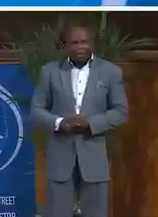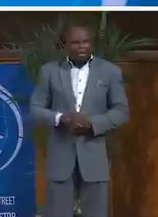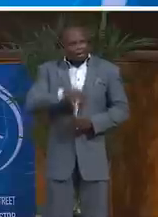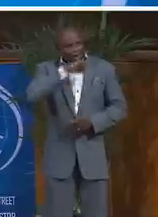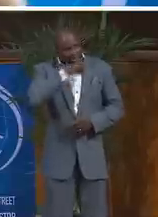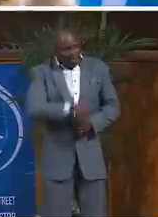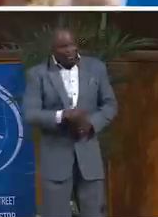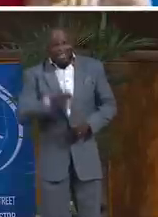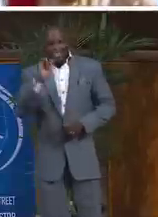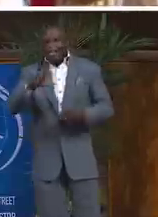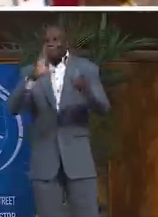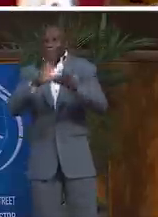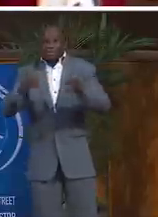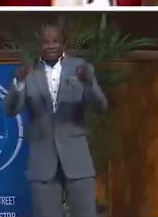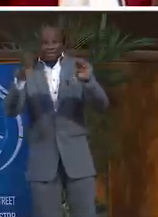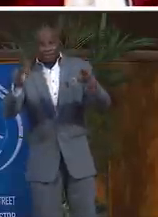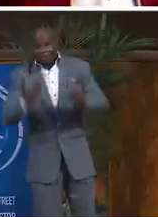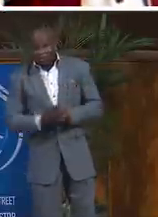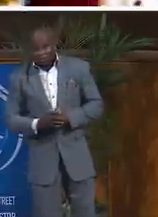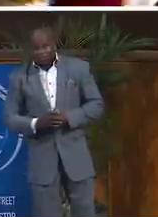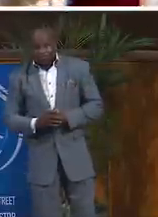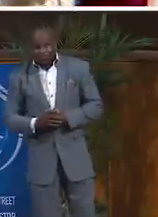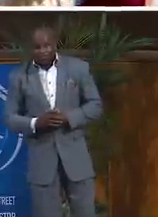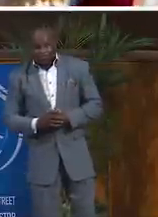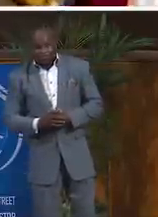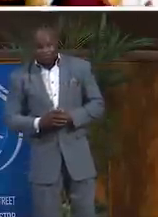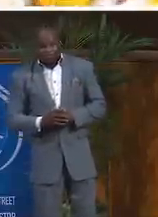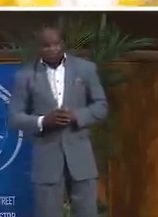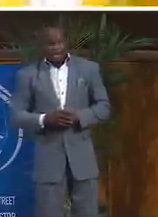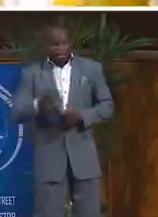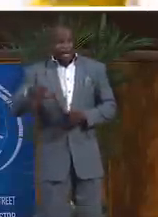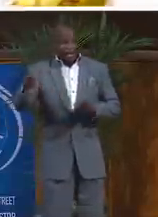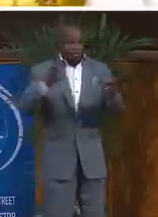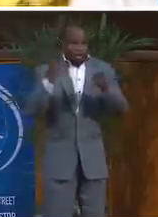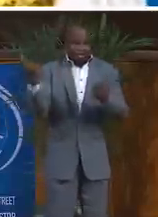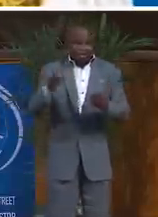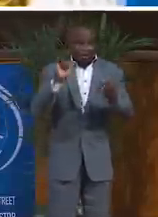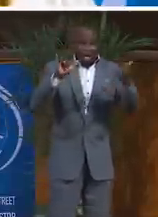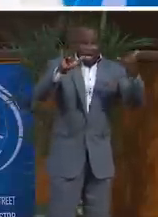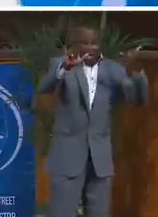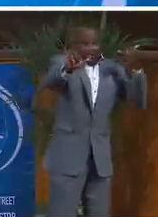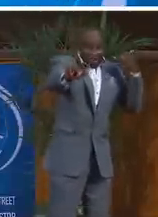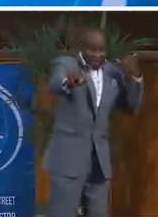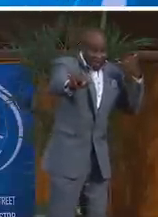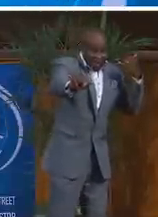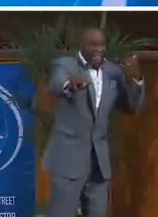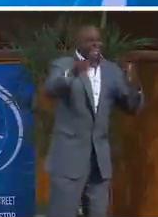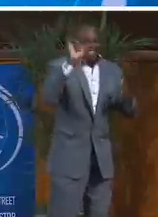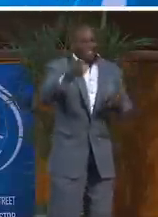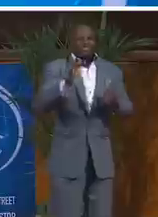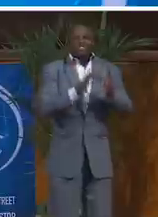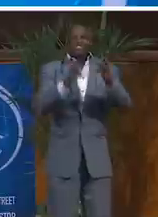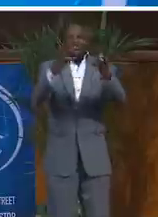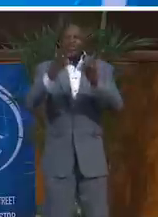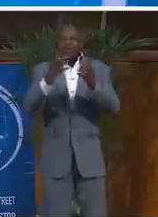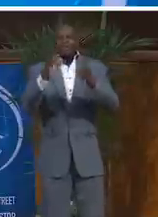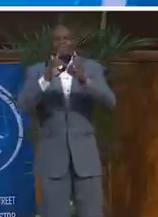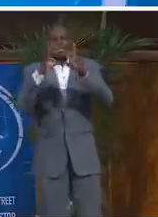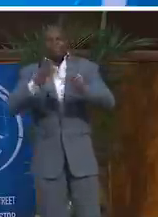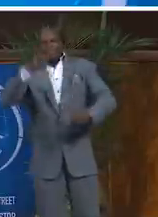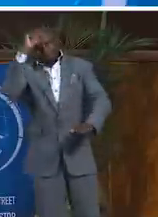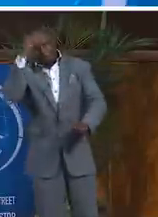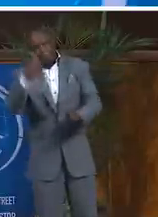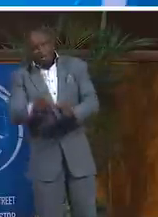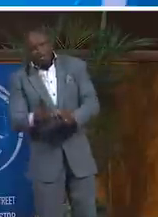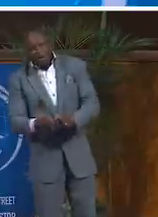Beloved, that message of Easter, that he reigns forever, is what Jesus wanted his disciples to